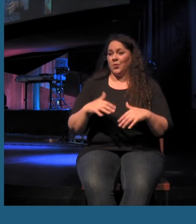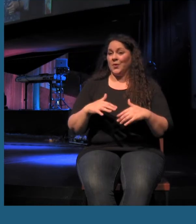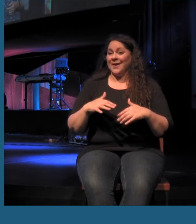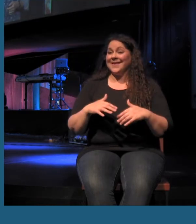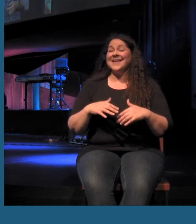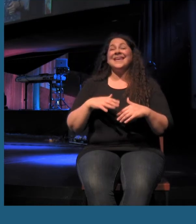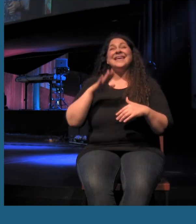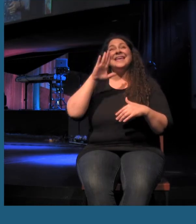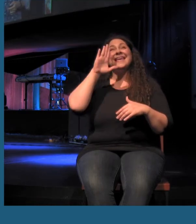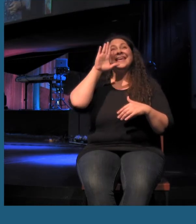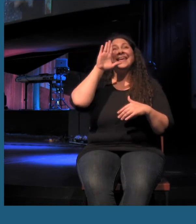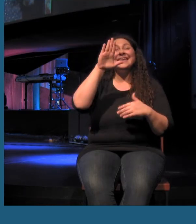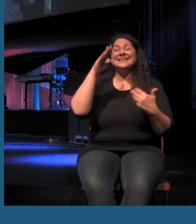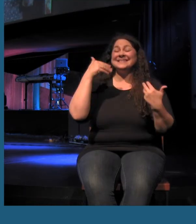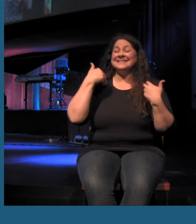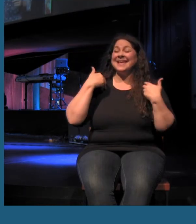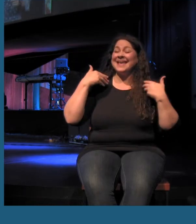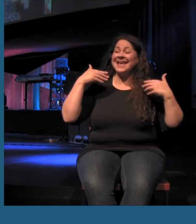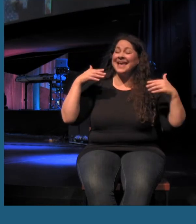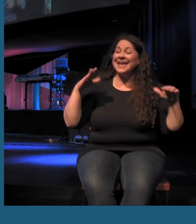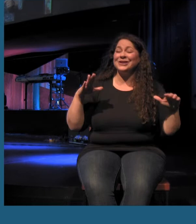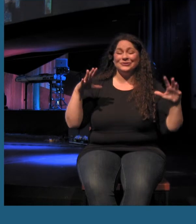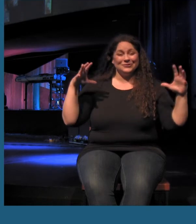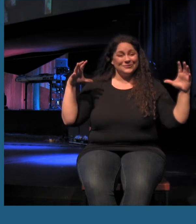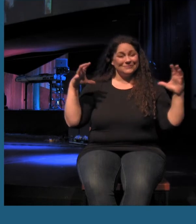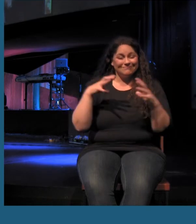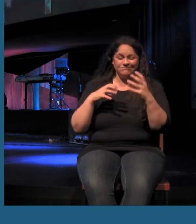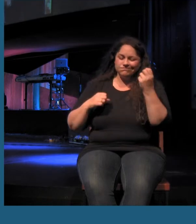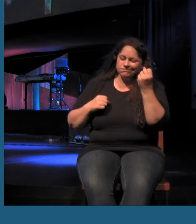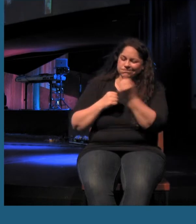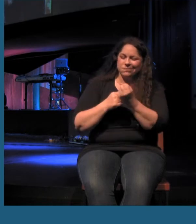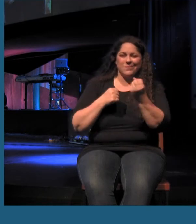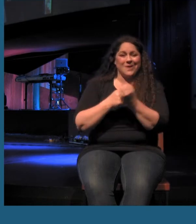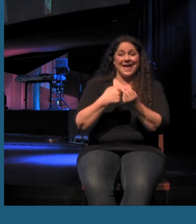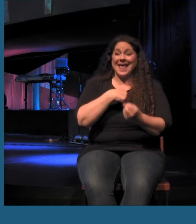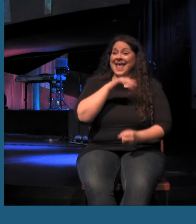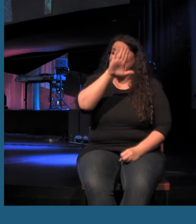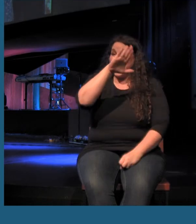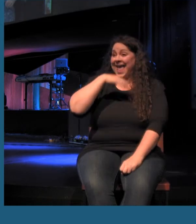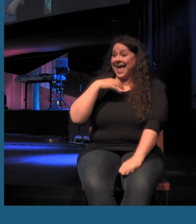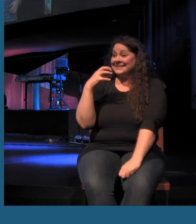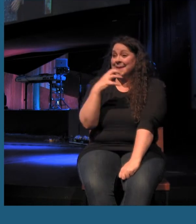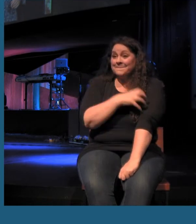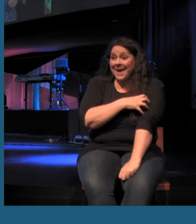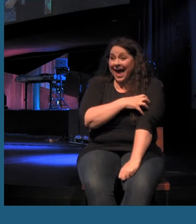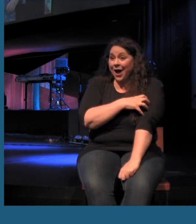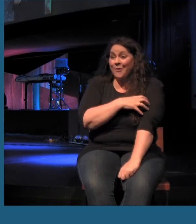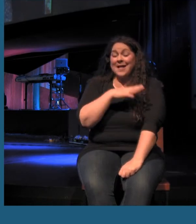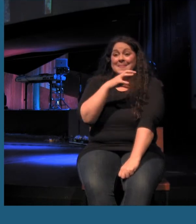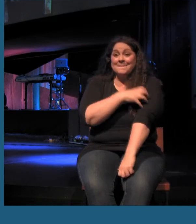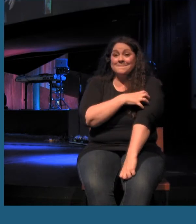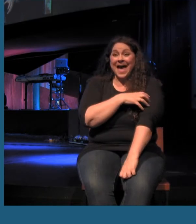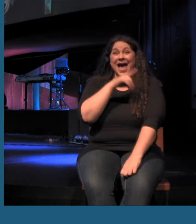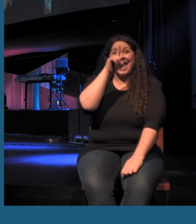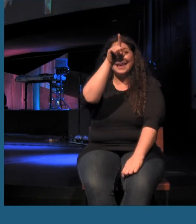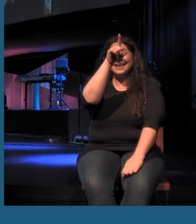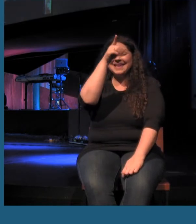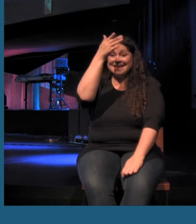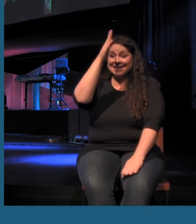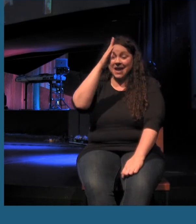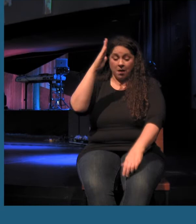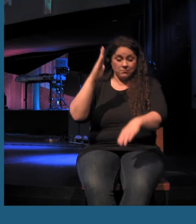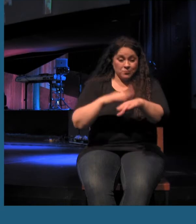your side. And it's that same power that raised Christ from the dead, lives in you, lives in me, that